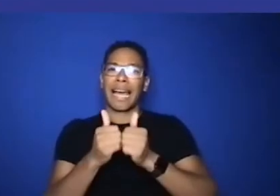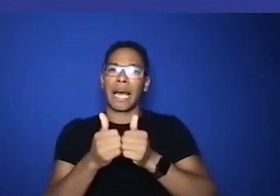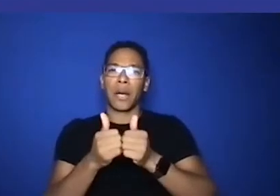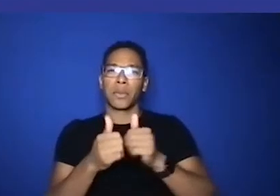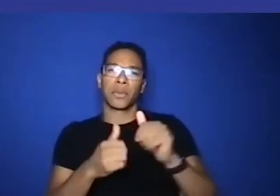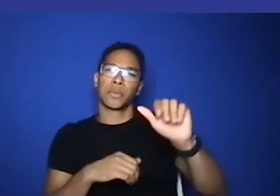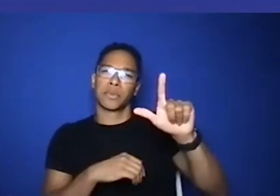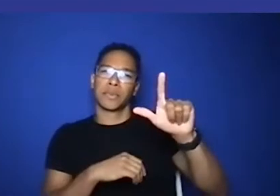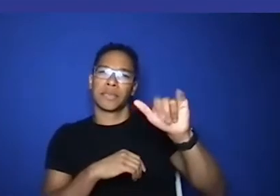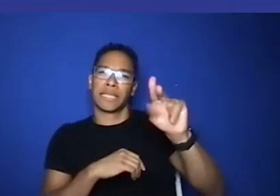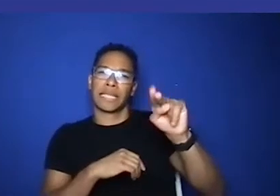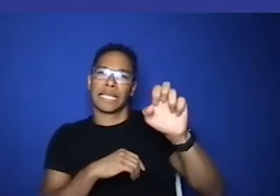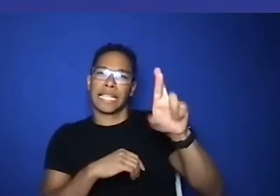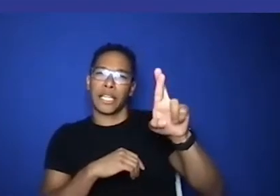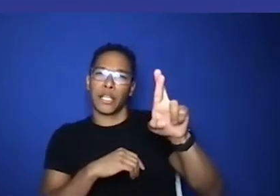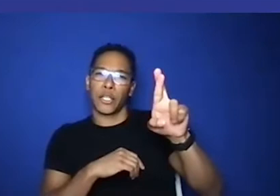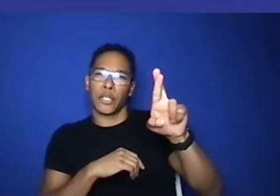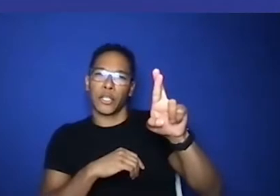time